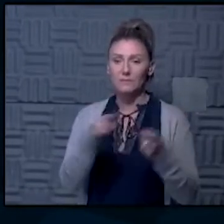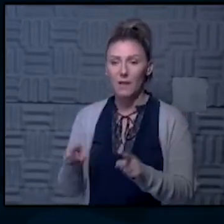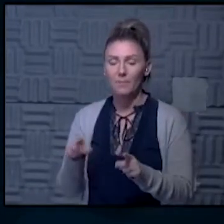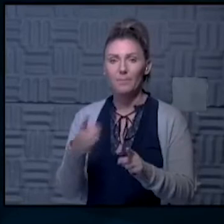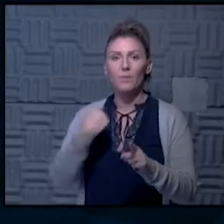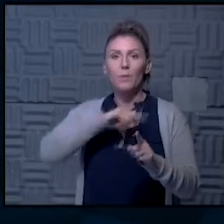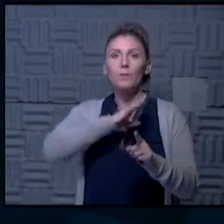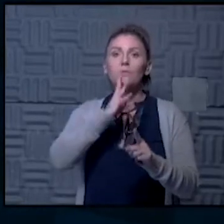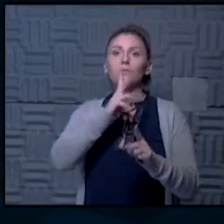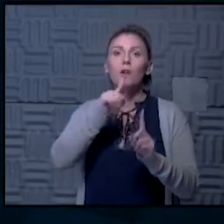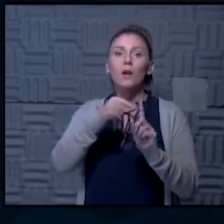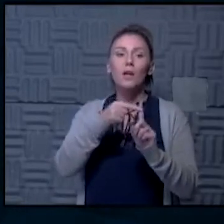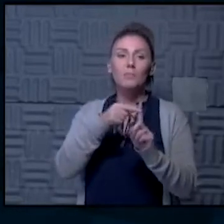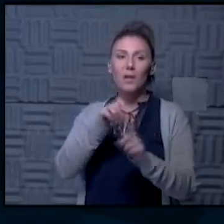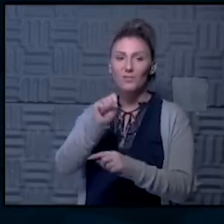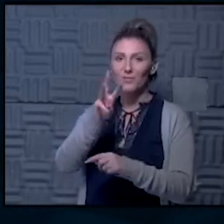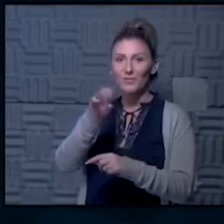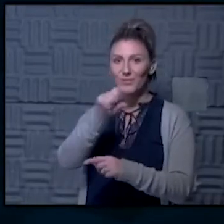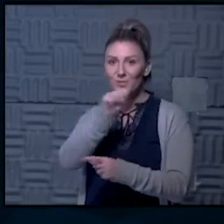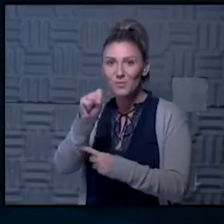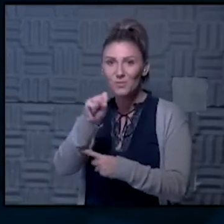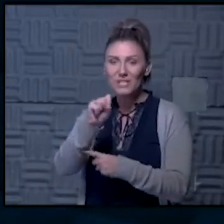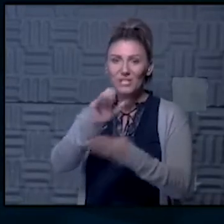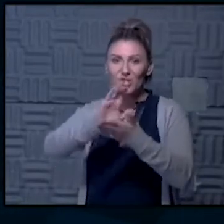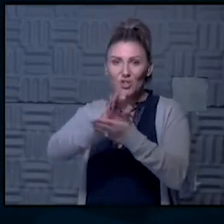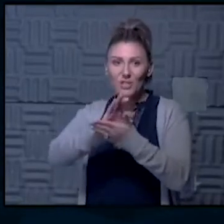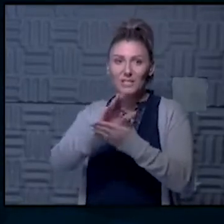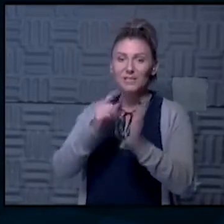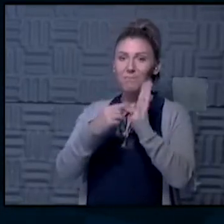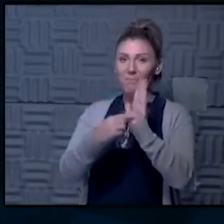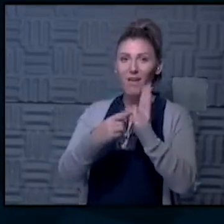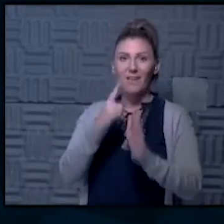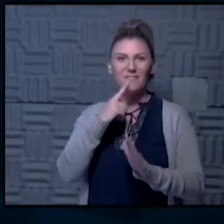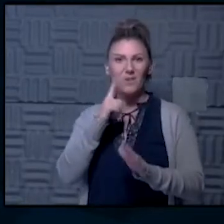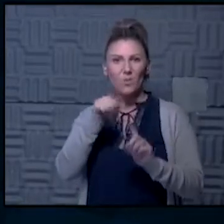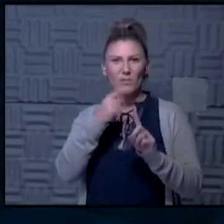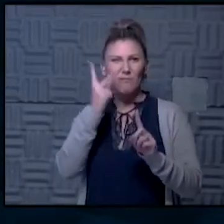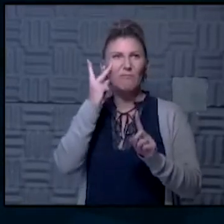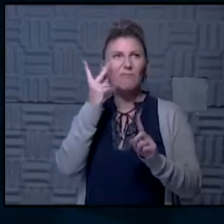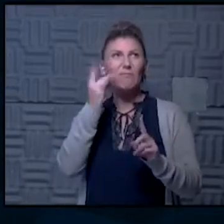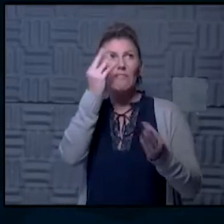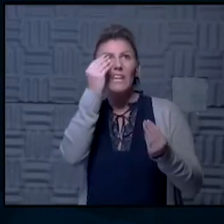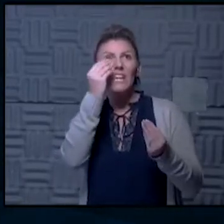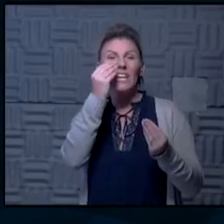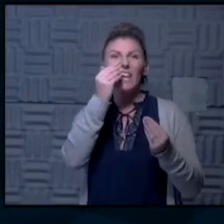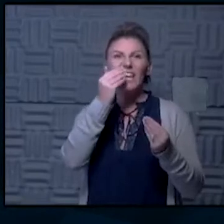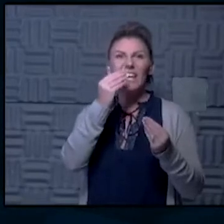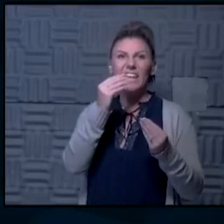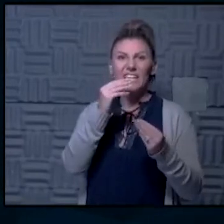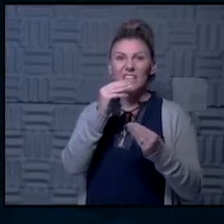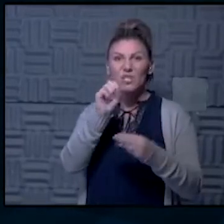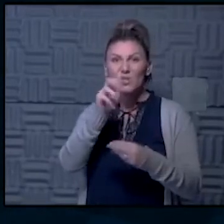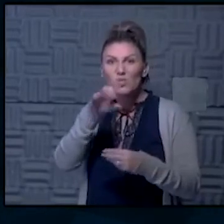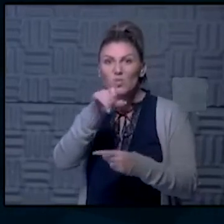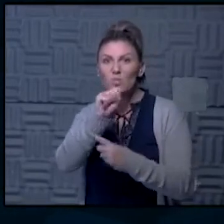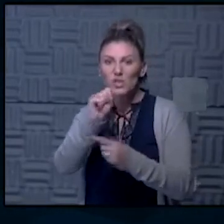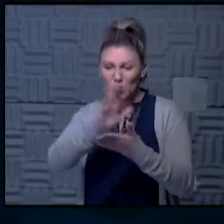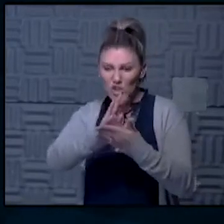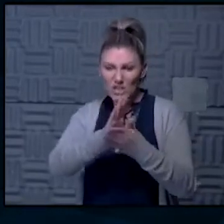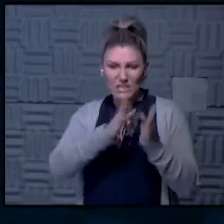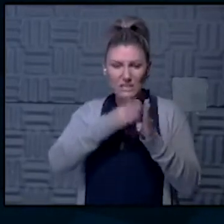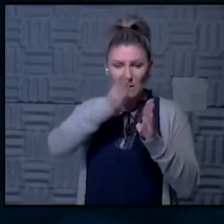talk about this Swiss cheese model. And if you think about slices of Swiss cheese, what that's really saying is that